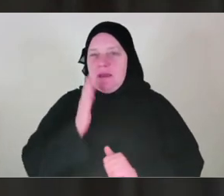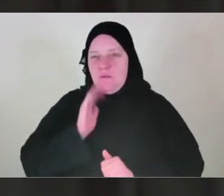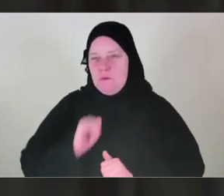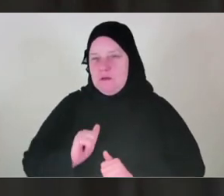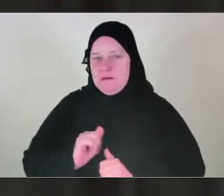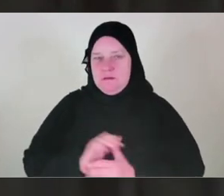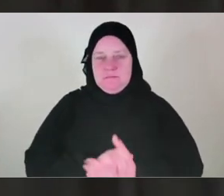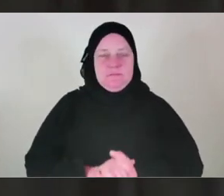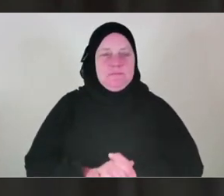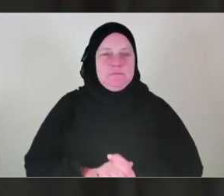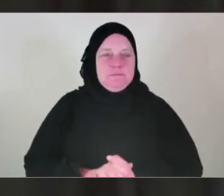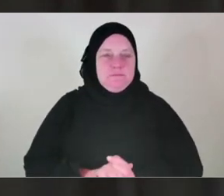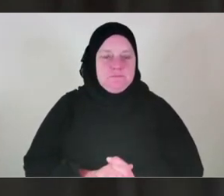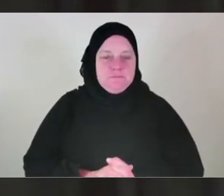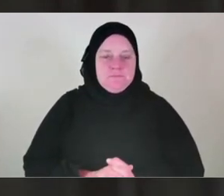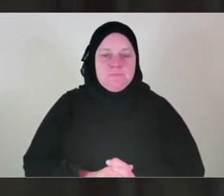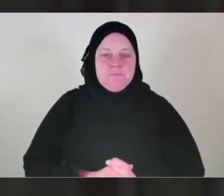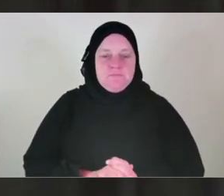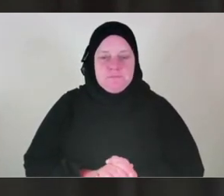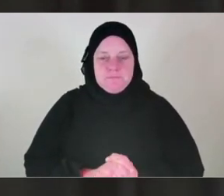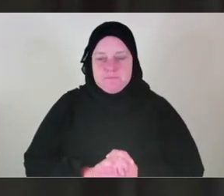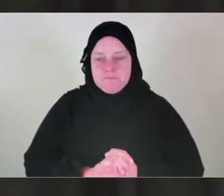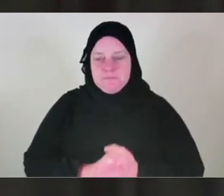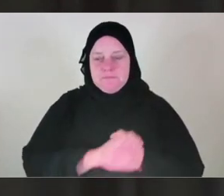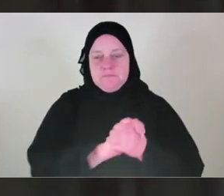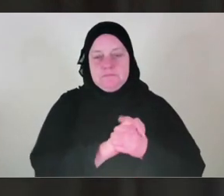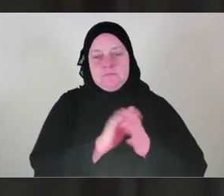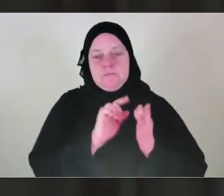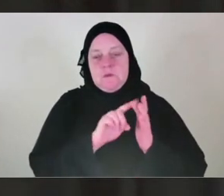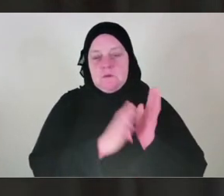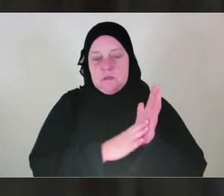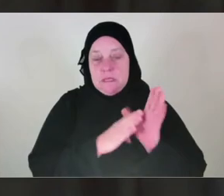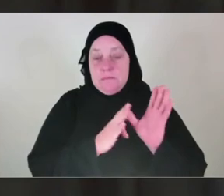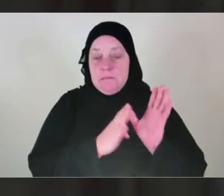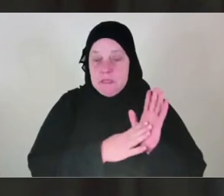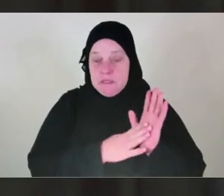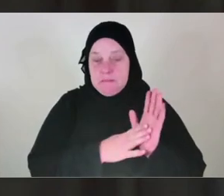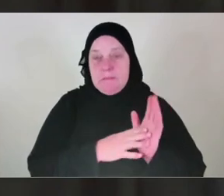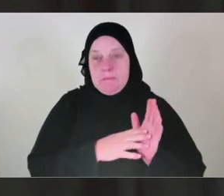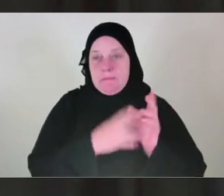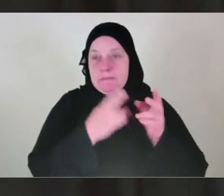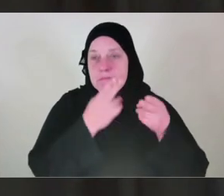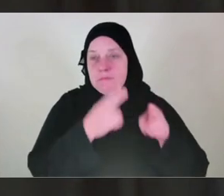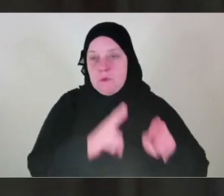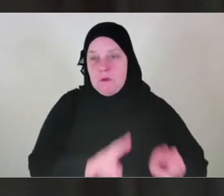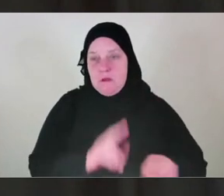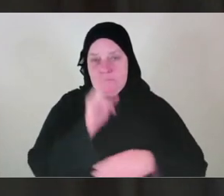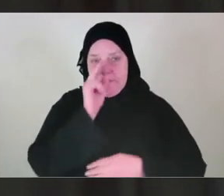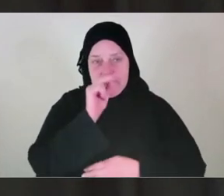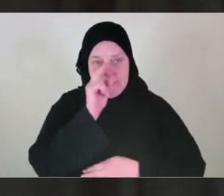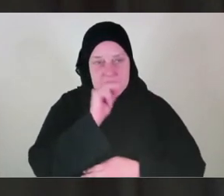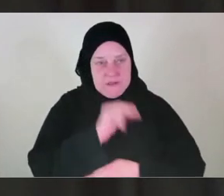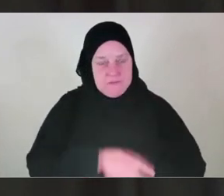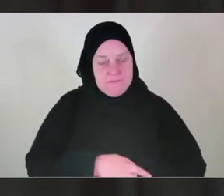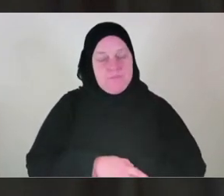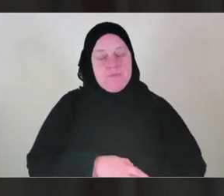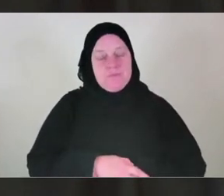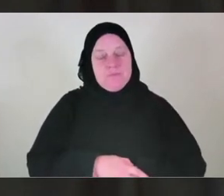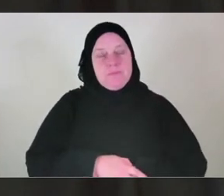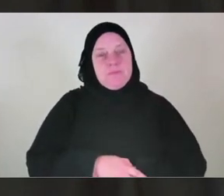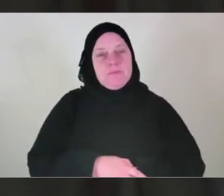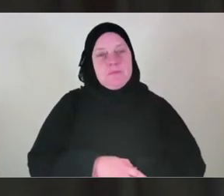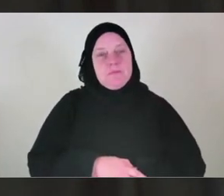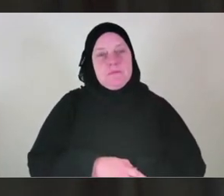Isra. Last time I mentioned, we mentioned a discussion between Yahya ibn